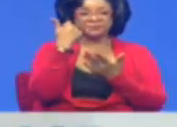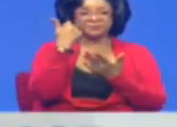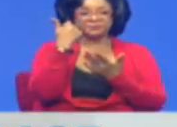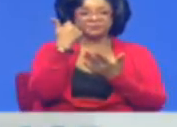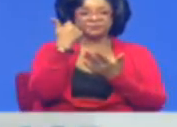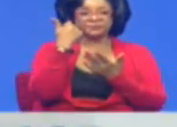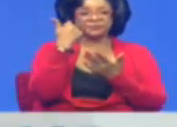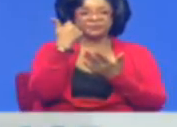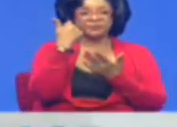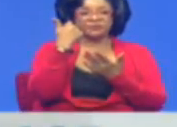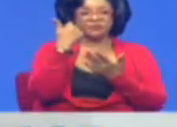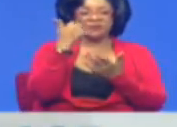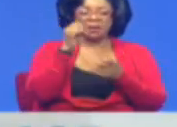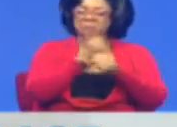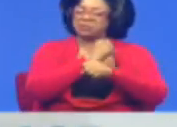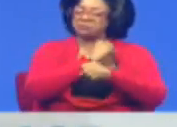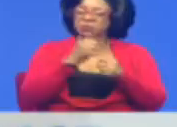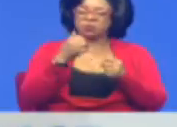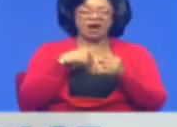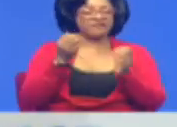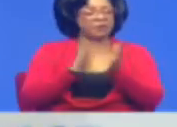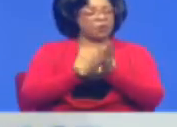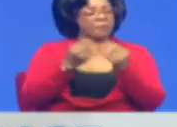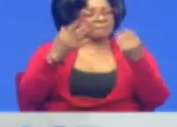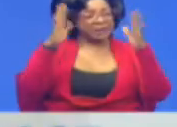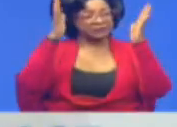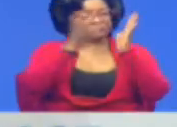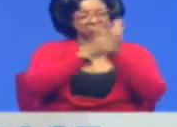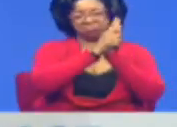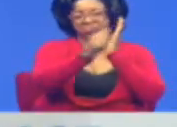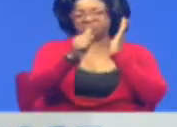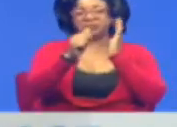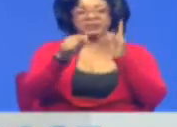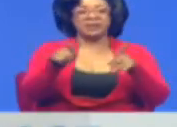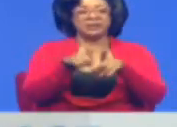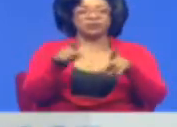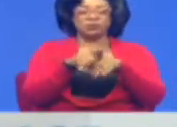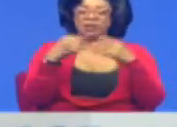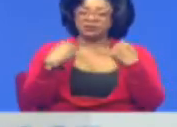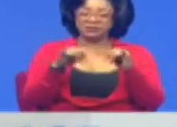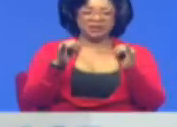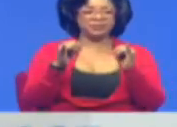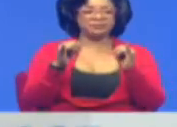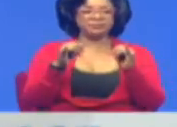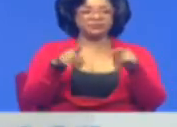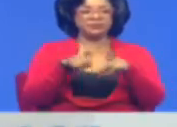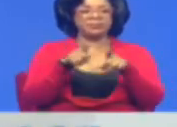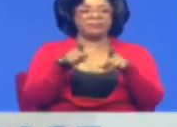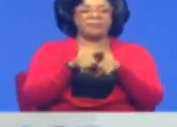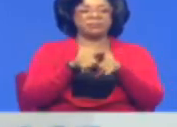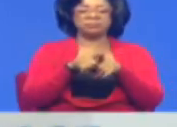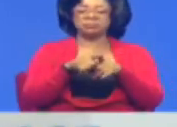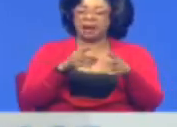hutapata ile glory ama ile sifa na tukiangalia pande zingine hata ile prize